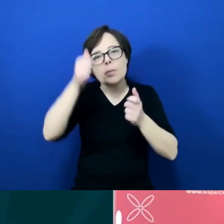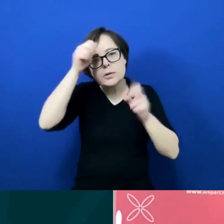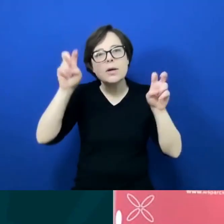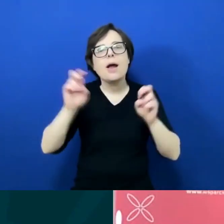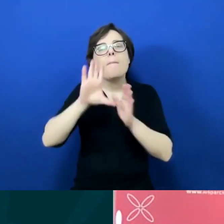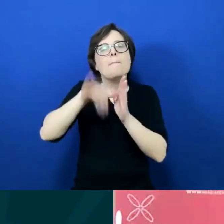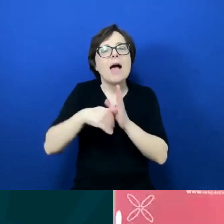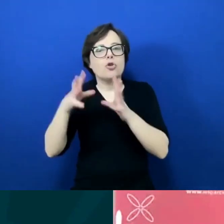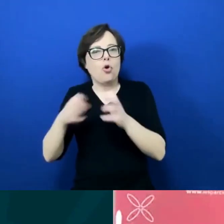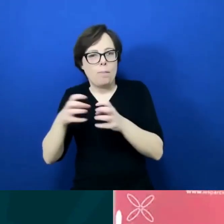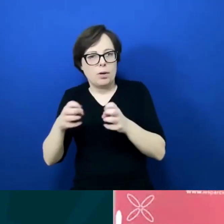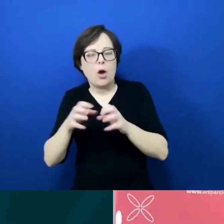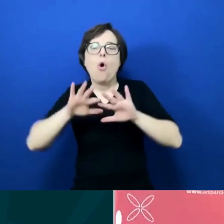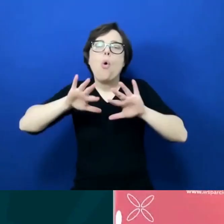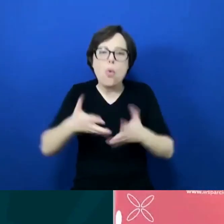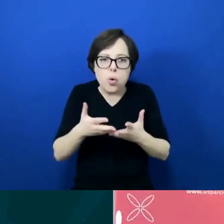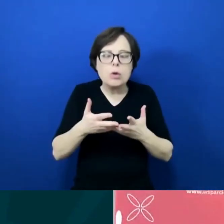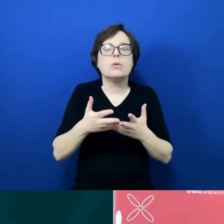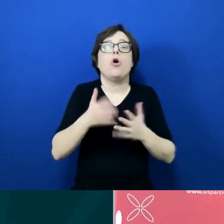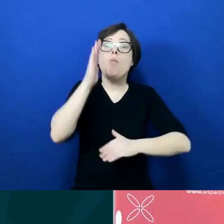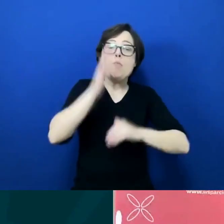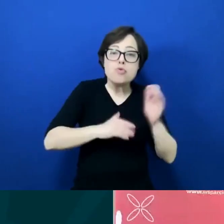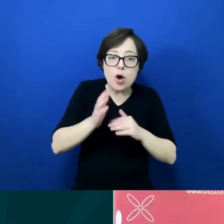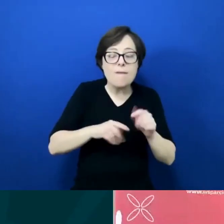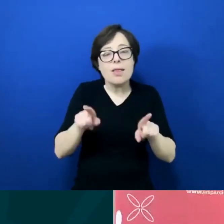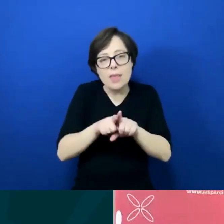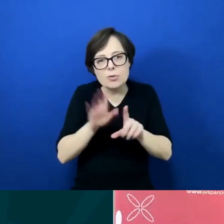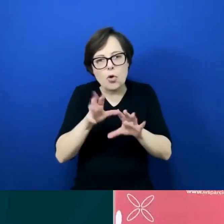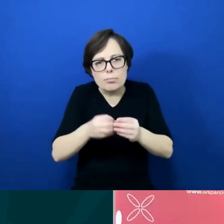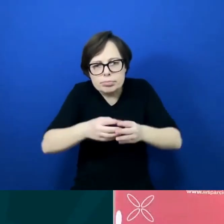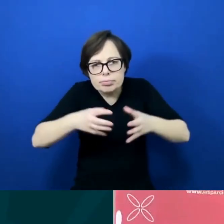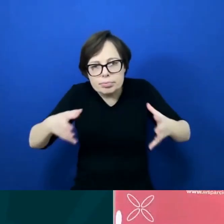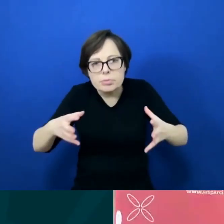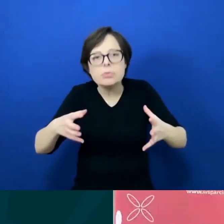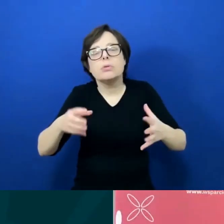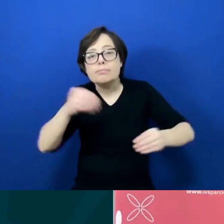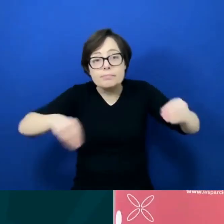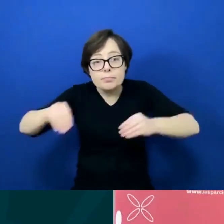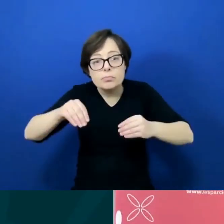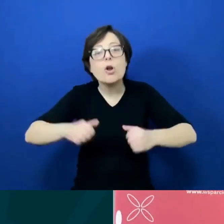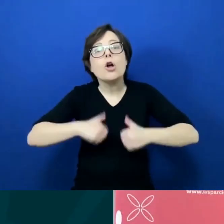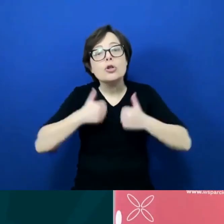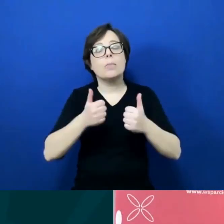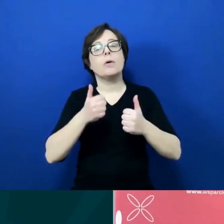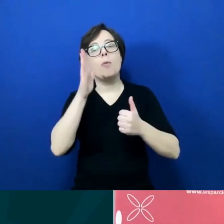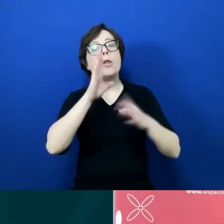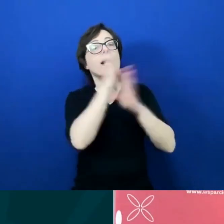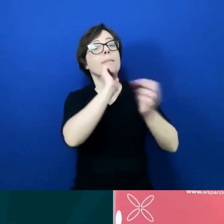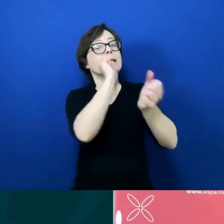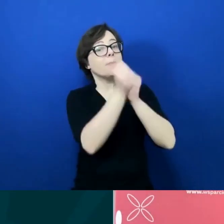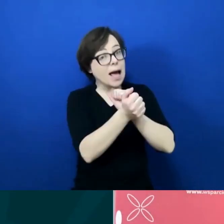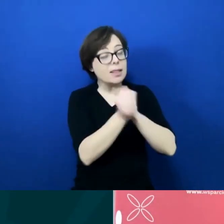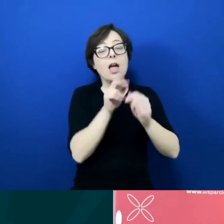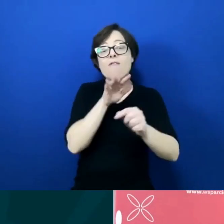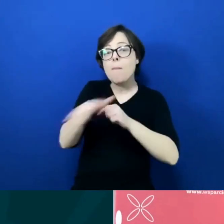a sponge city, that is the development and expansion of infrastructure protecting the city from the consequences of